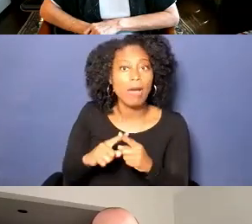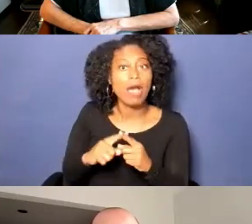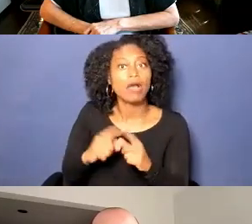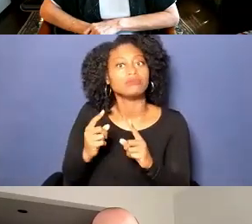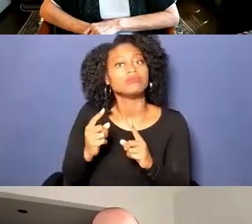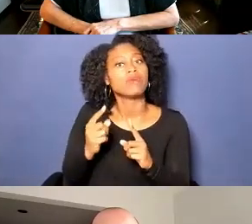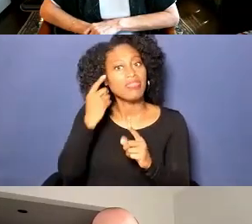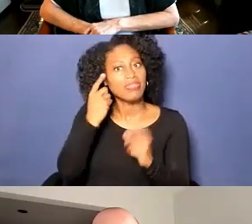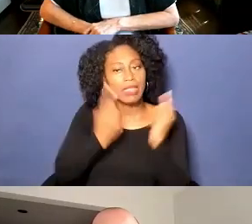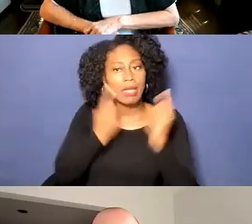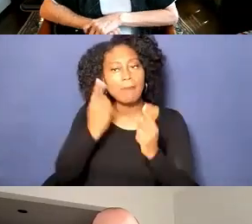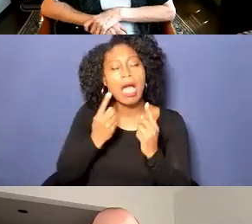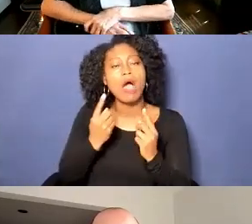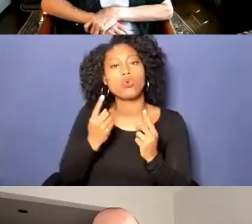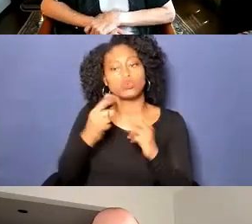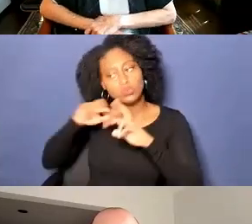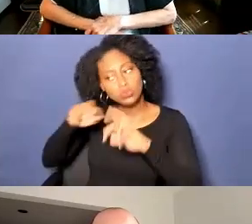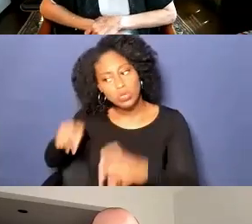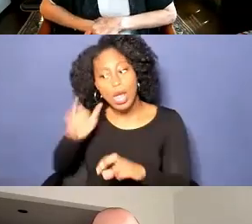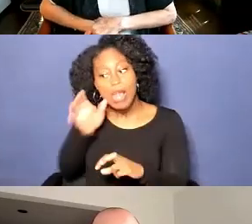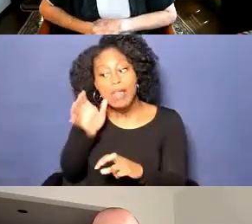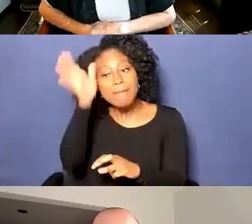important part of the